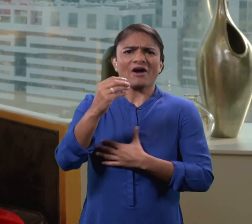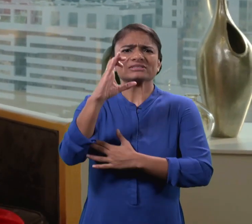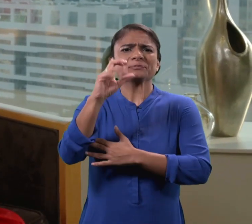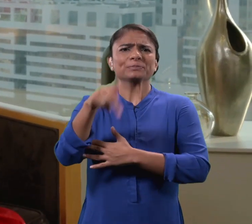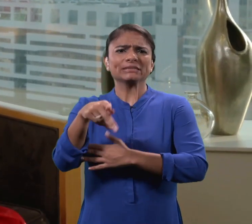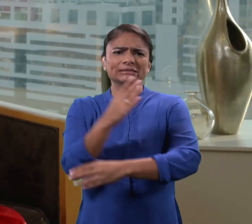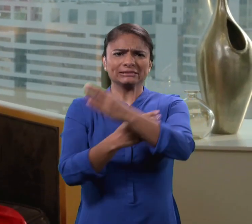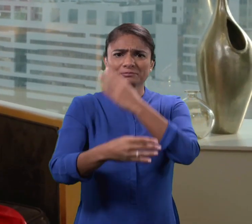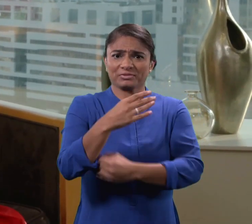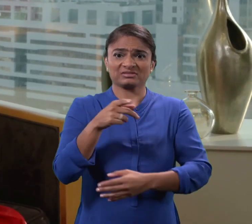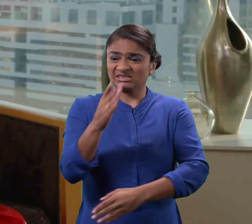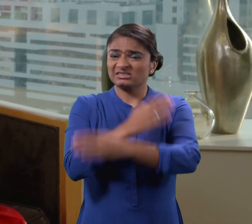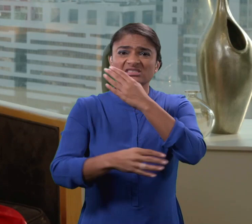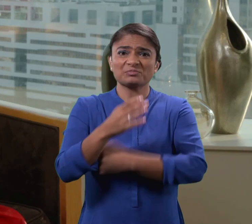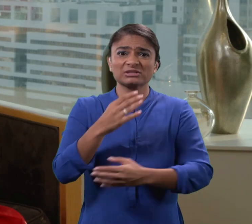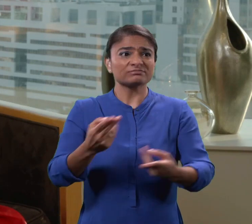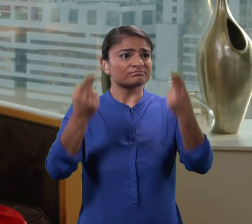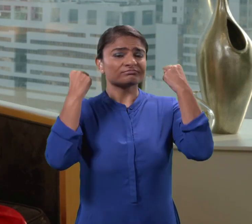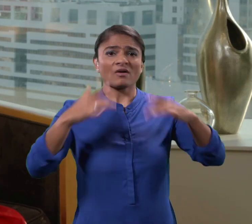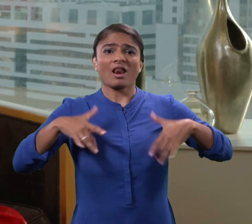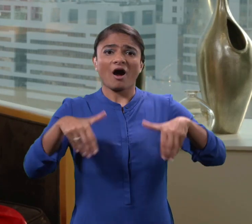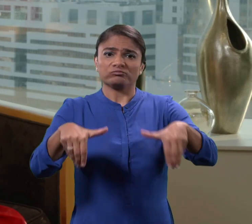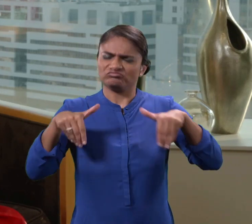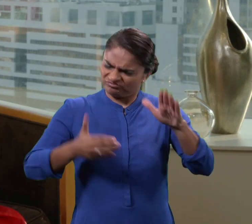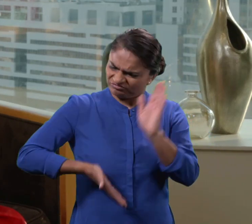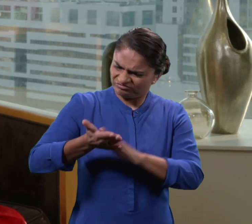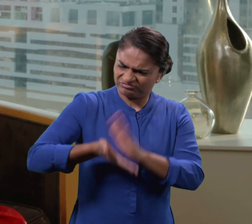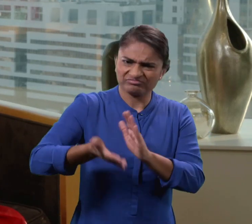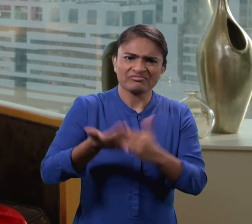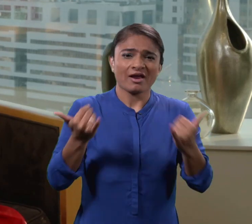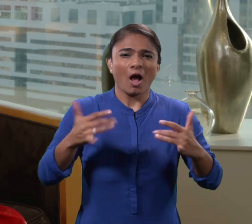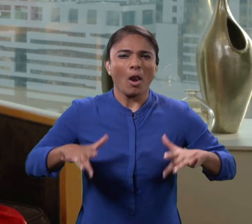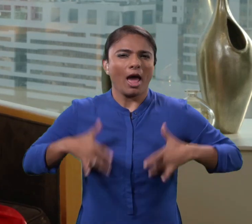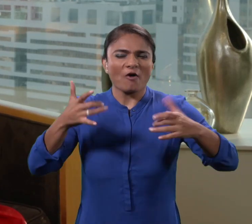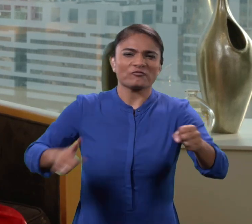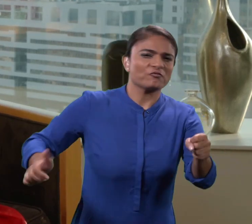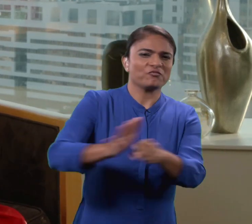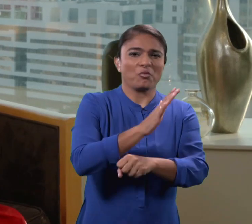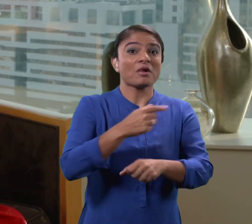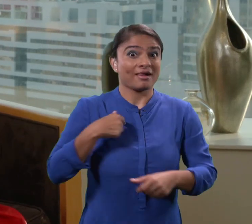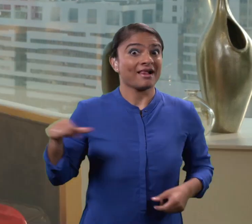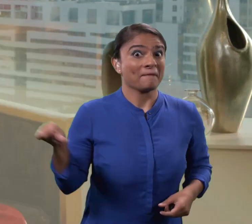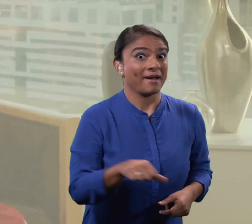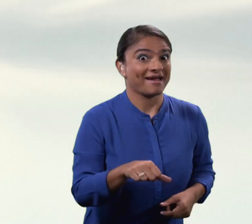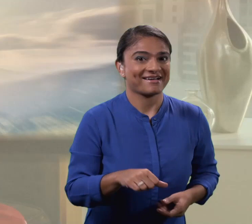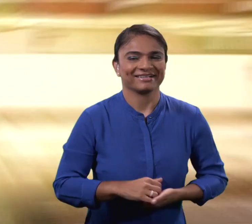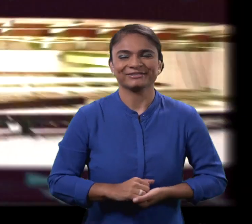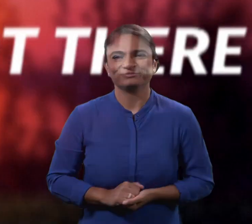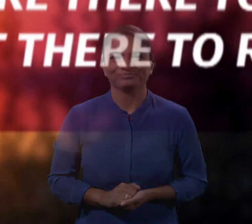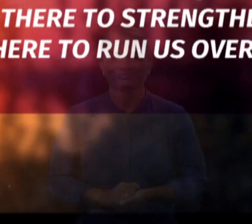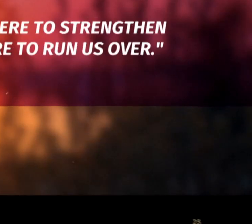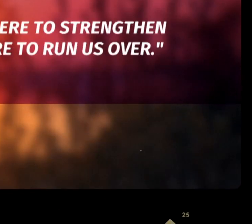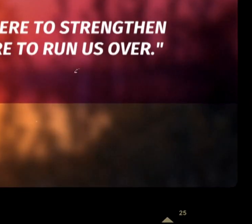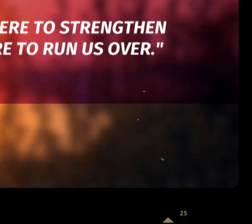hemiplegia cerebral palsy, her disability has never stopped her from leading a very full and remarkable life. Ons is nou weer terug.